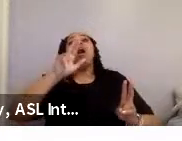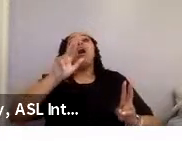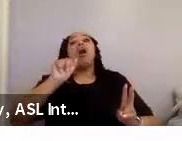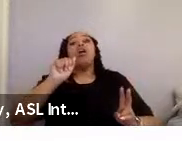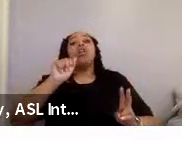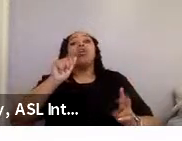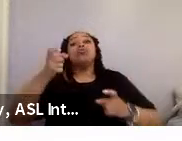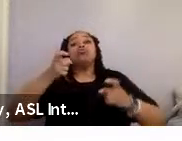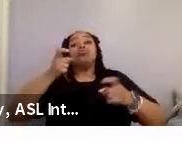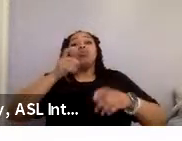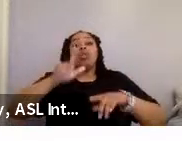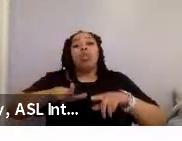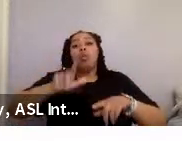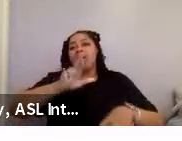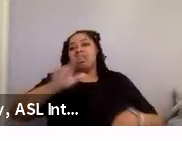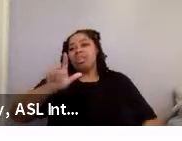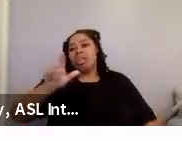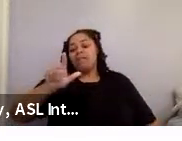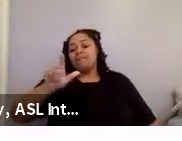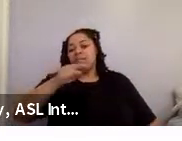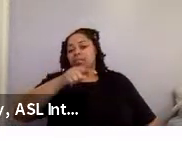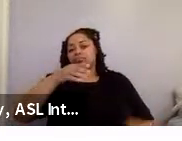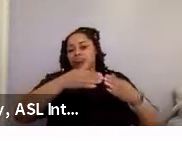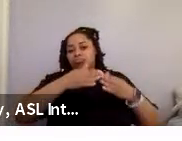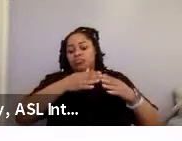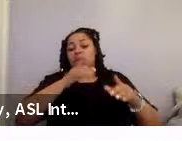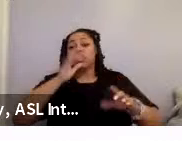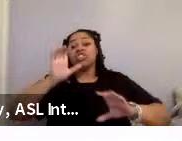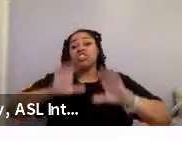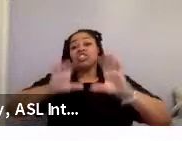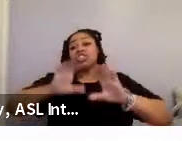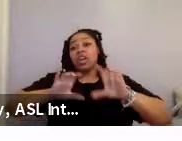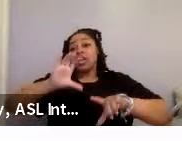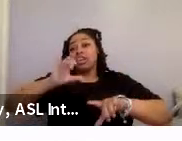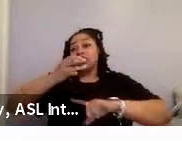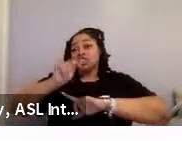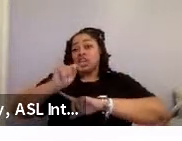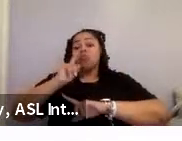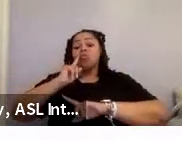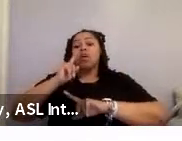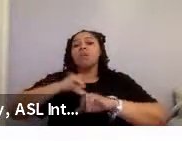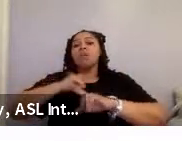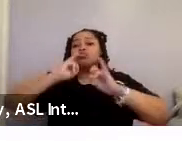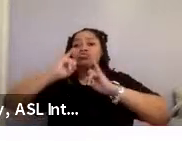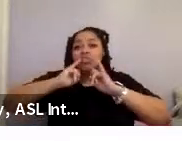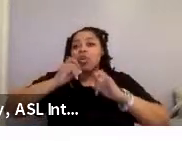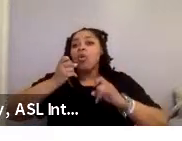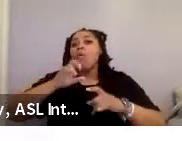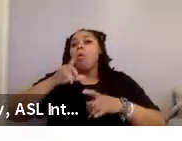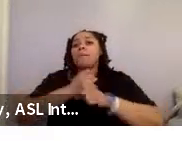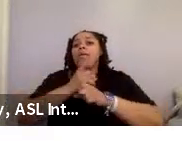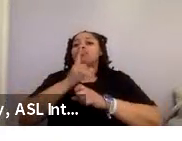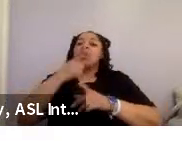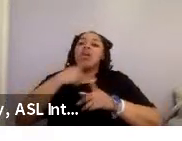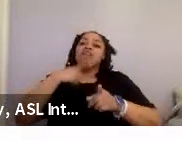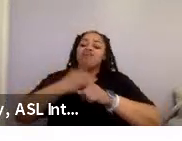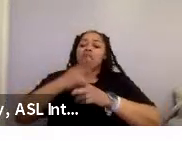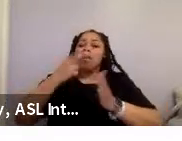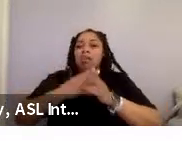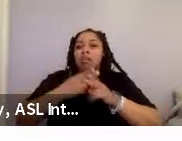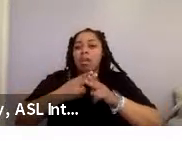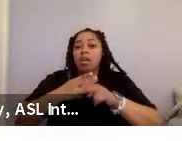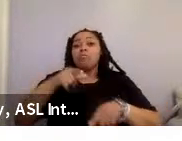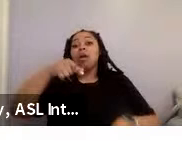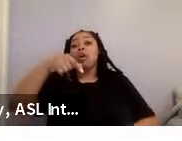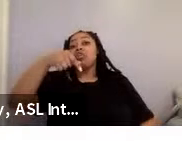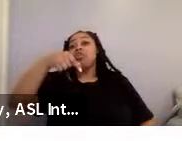lower left-hand corner. The chat icon is where we will have doing instructions or verifying your name. The Q&A